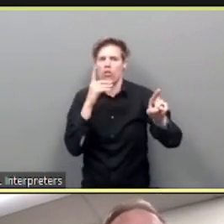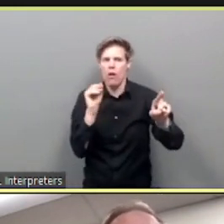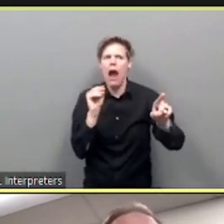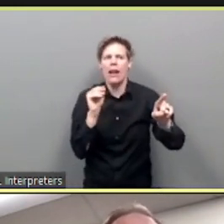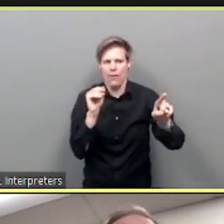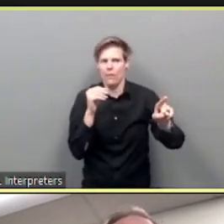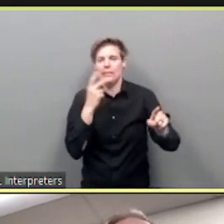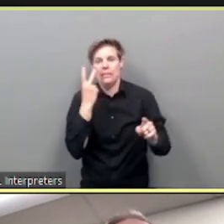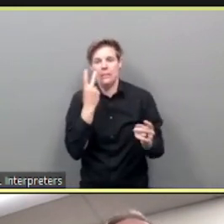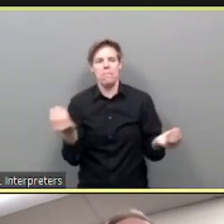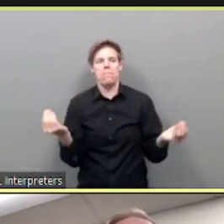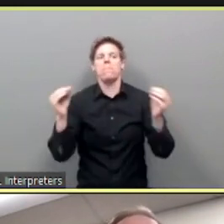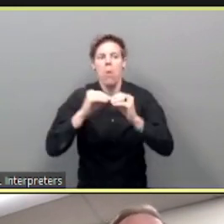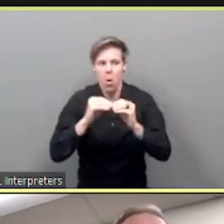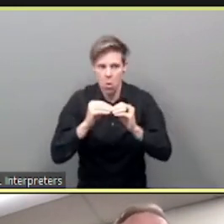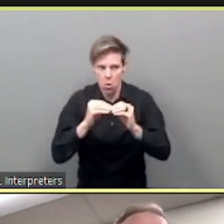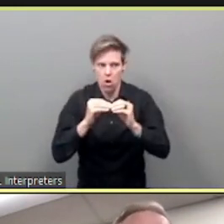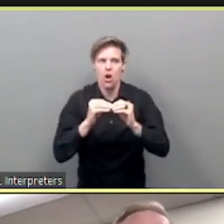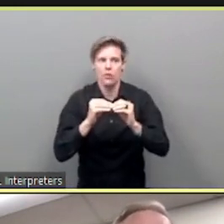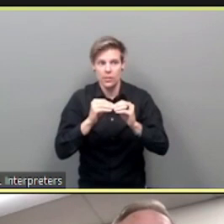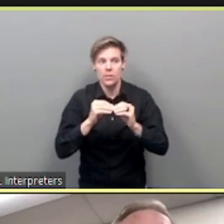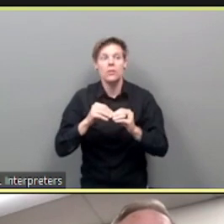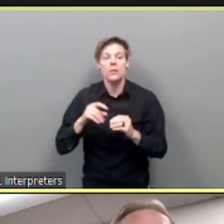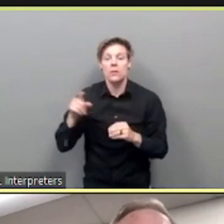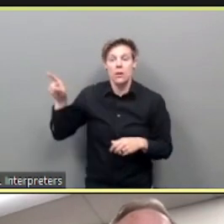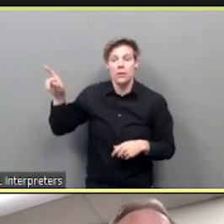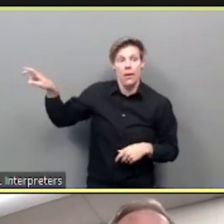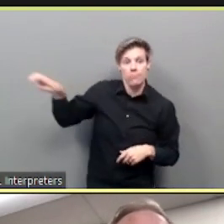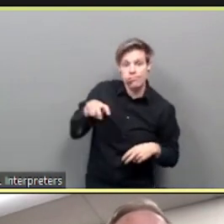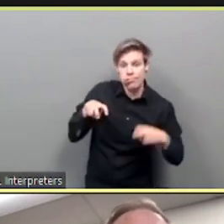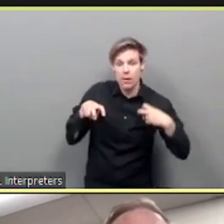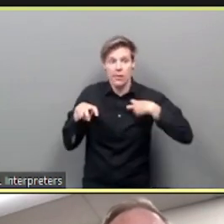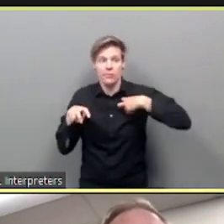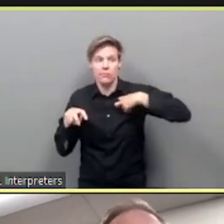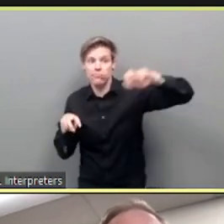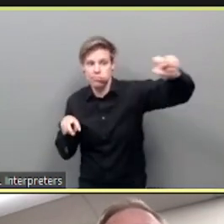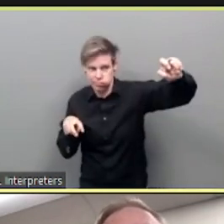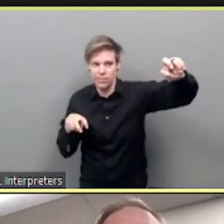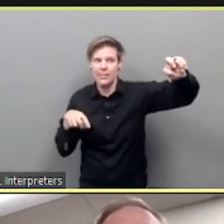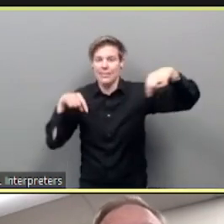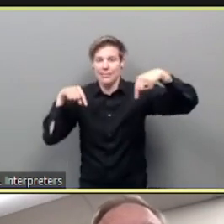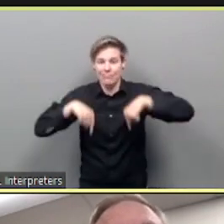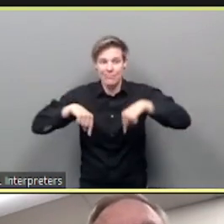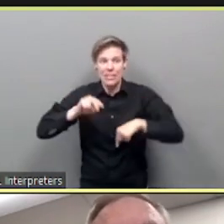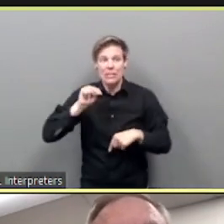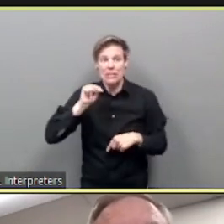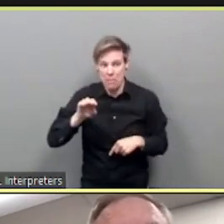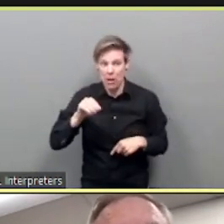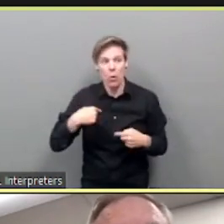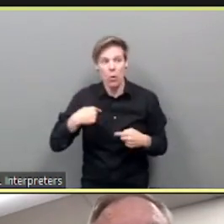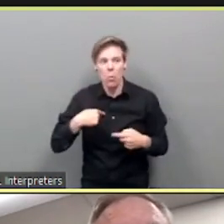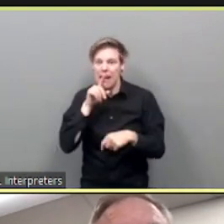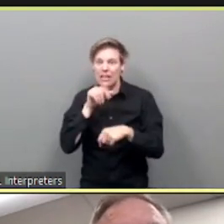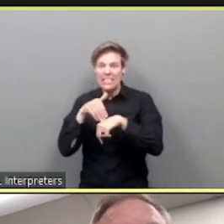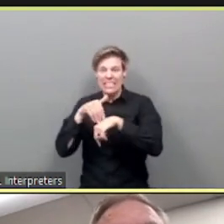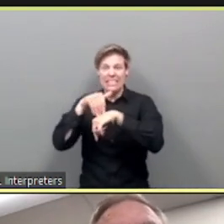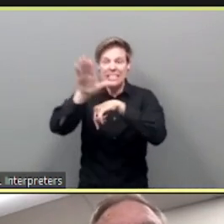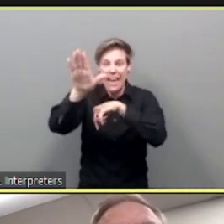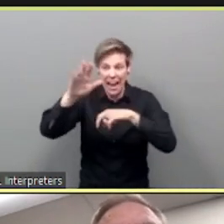subtract the one number from the other, we get the fact that New Mexico actually sent 67 more patients out of